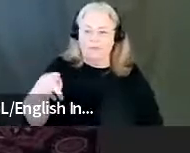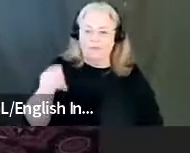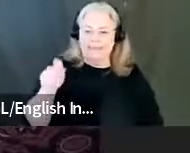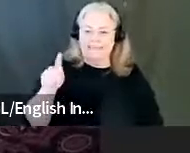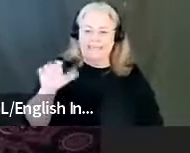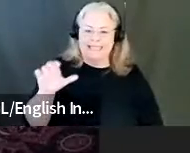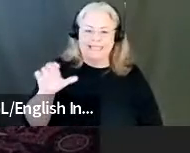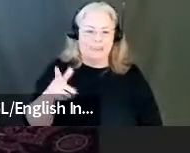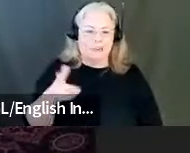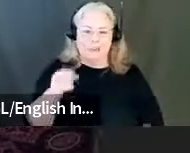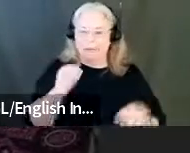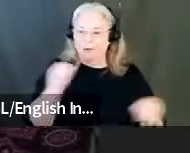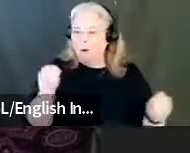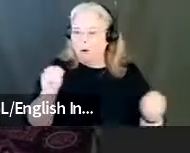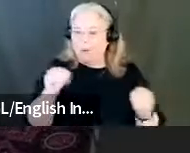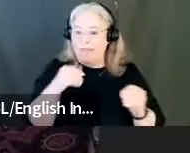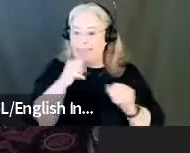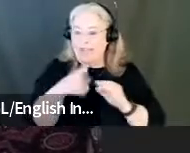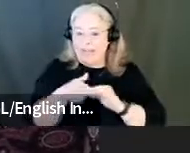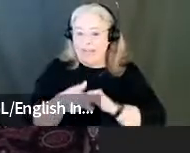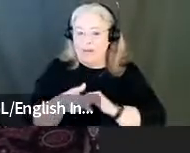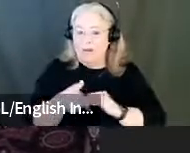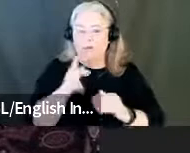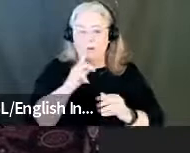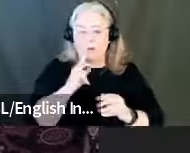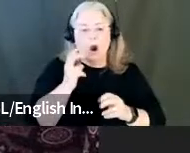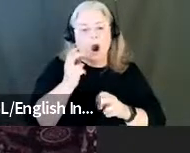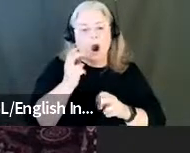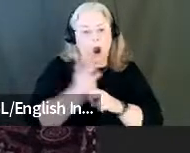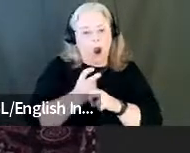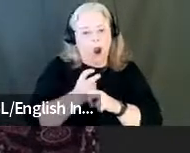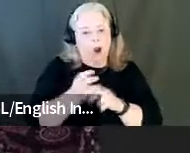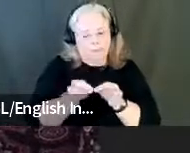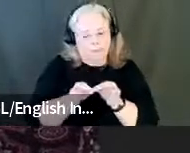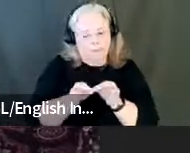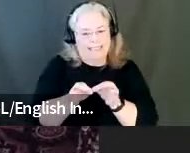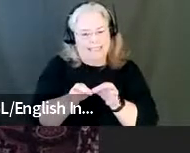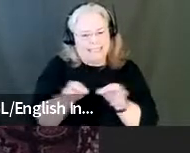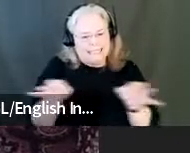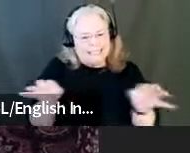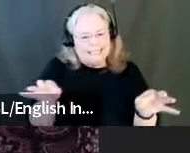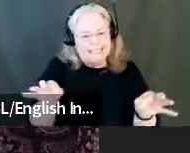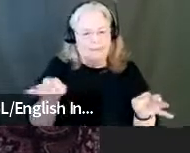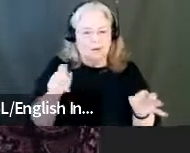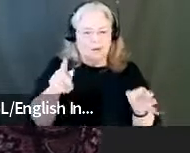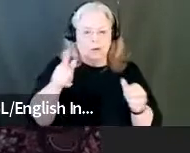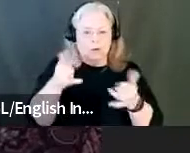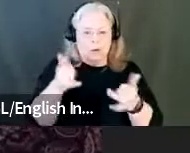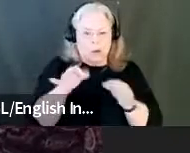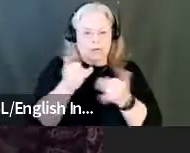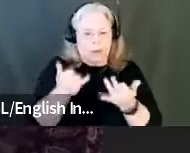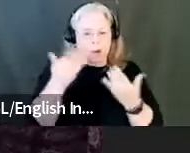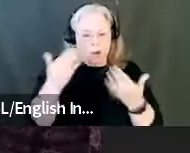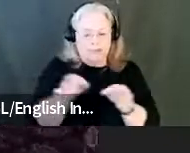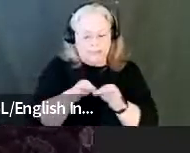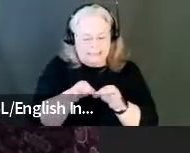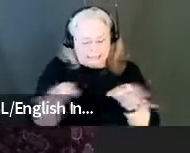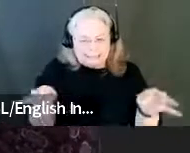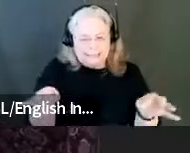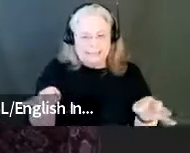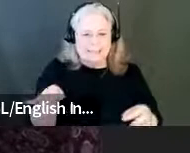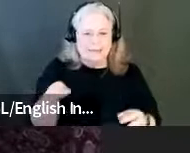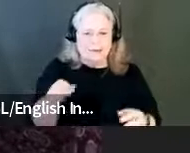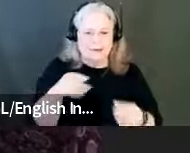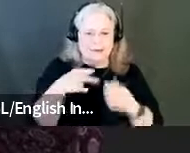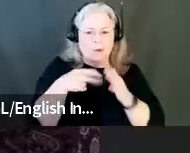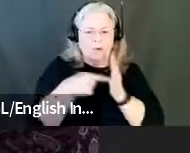I didn't tear it, I cut it. And so it's going to be hard to get the backing off, but I really want you to try to get the backing off because I want to show you a